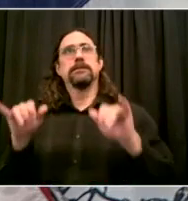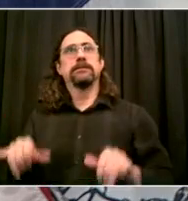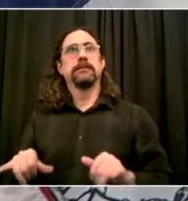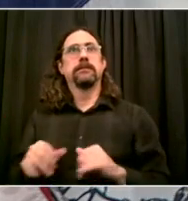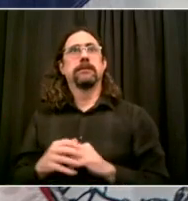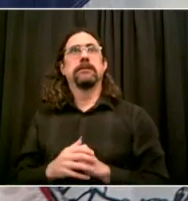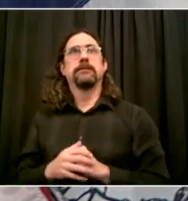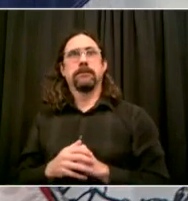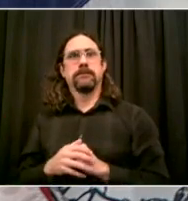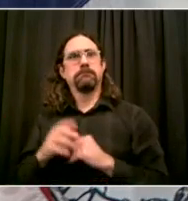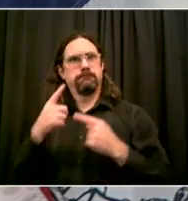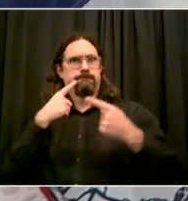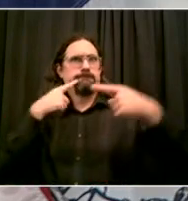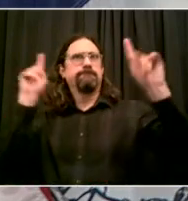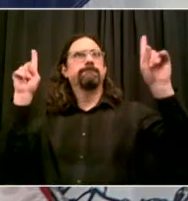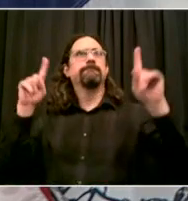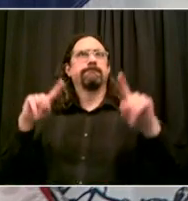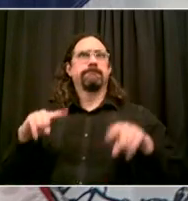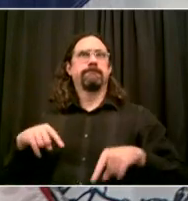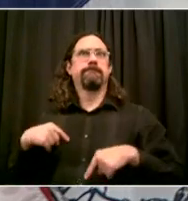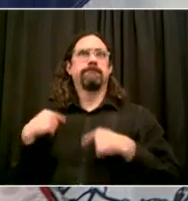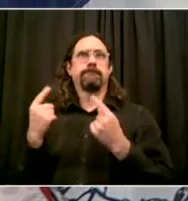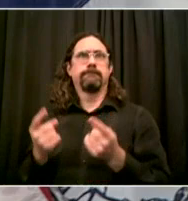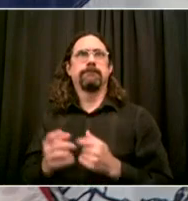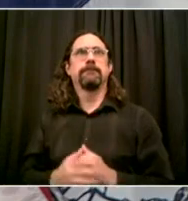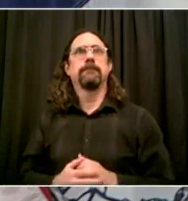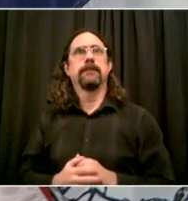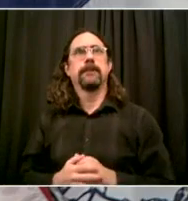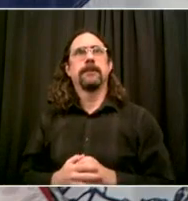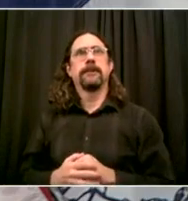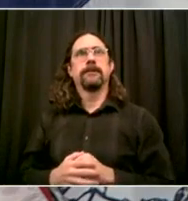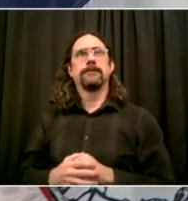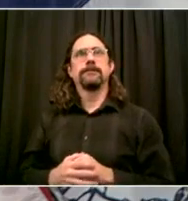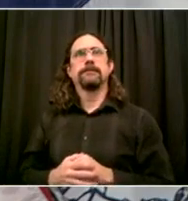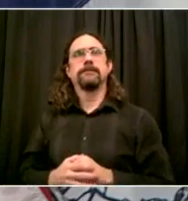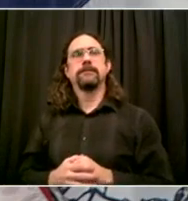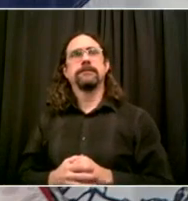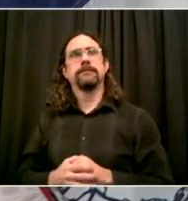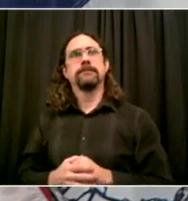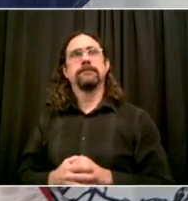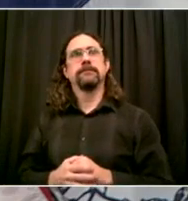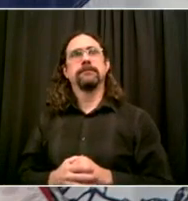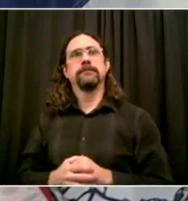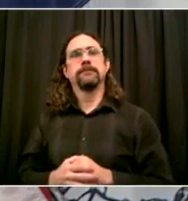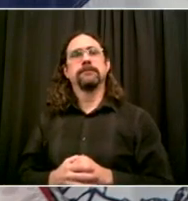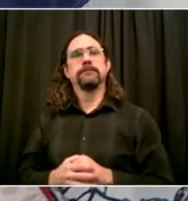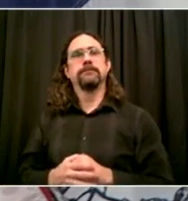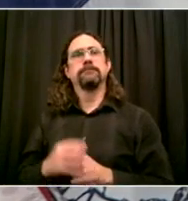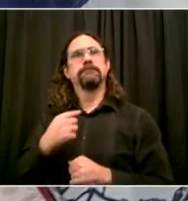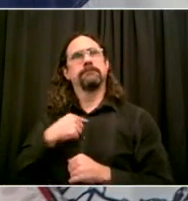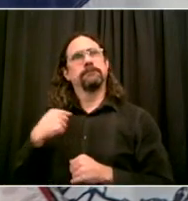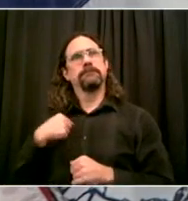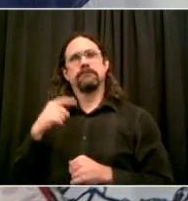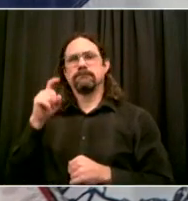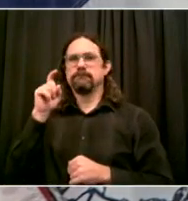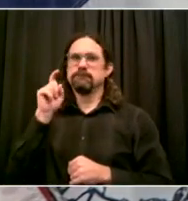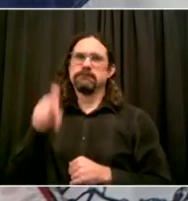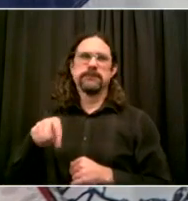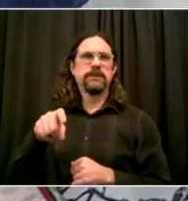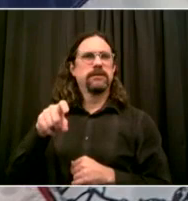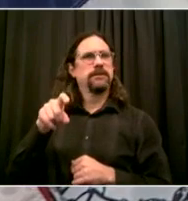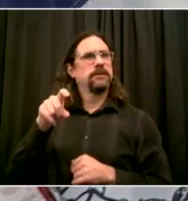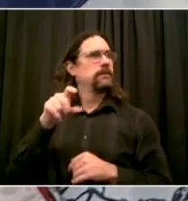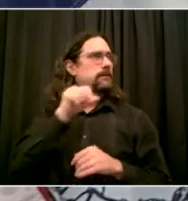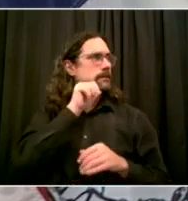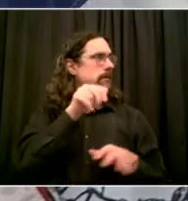why the way to fight is for everyone to double down on the things that do work. Dr. Chokshi, you want to add? Thank you, sir.